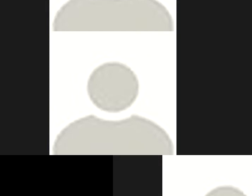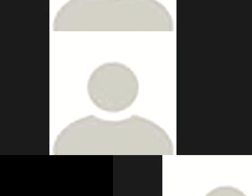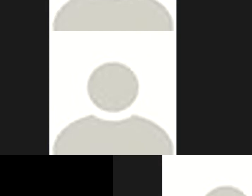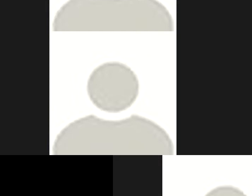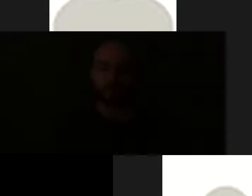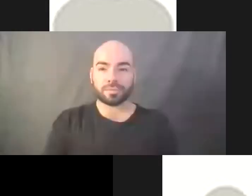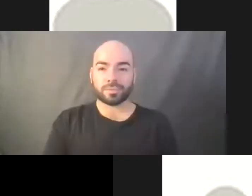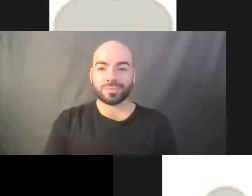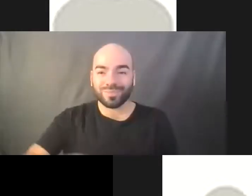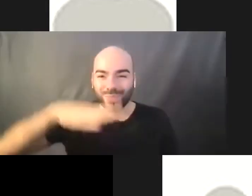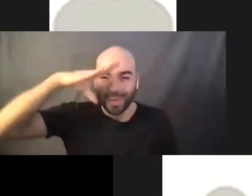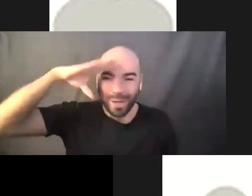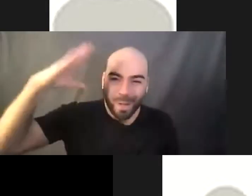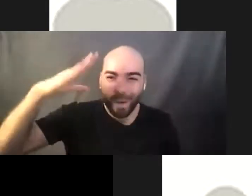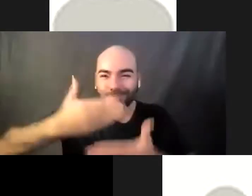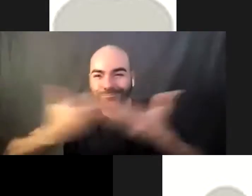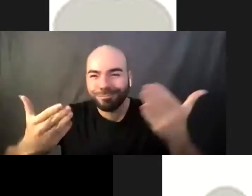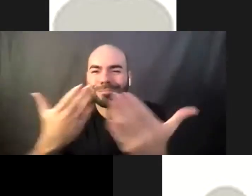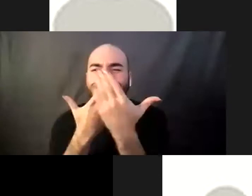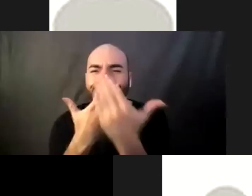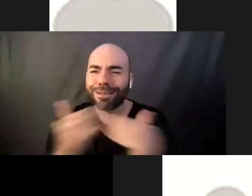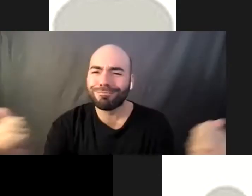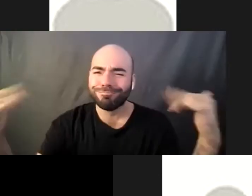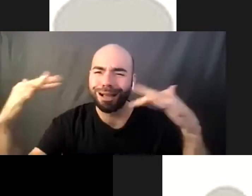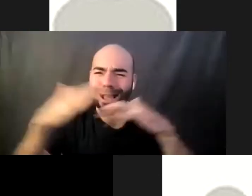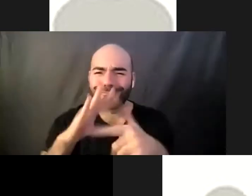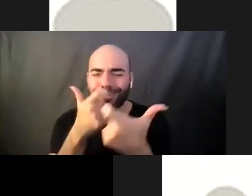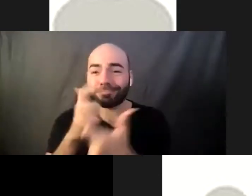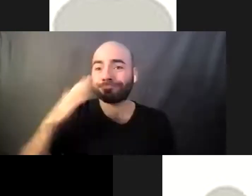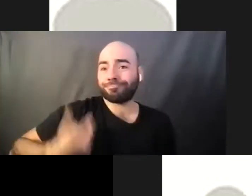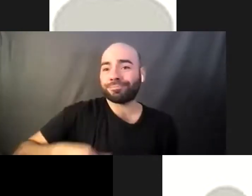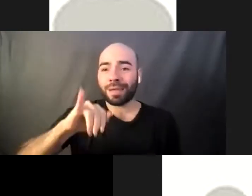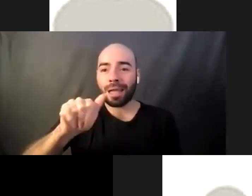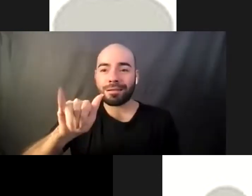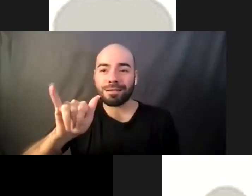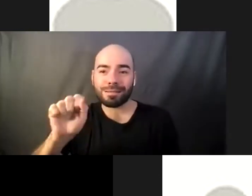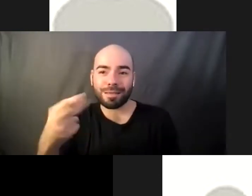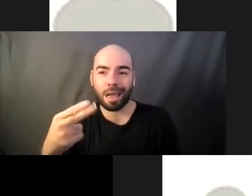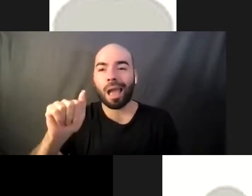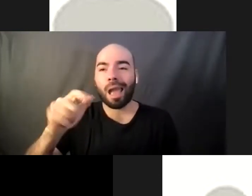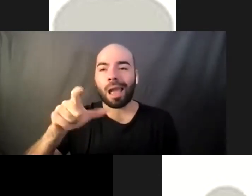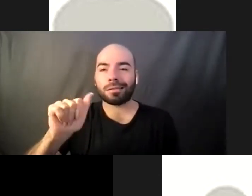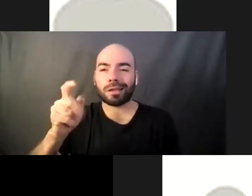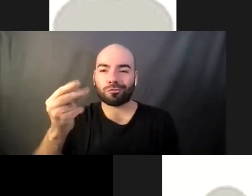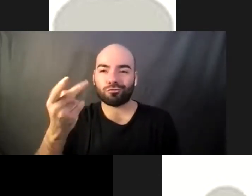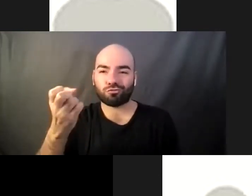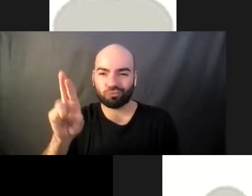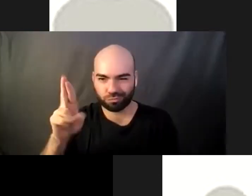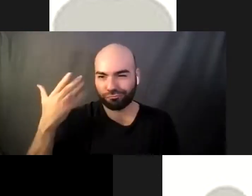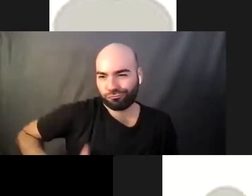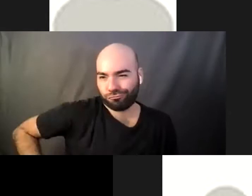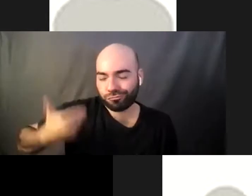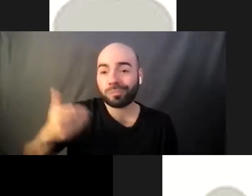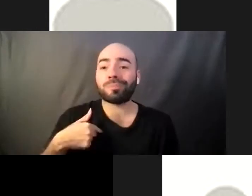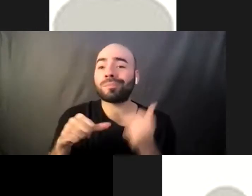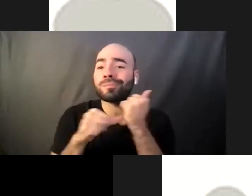Hello, everyone, and thank you for coming out tonight. My name is Isaiah Alexander. I am the assistant programmer of